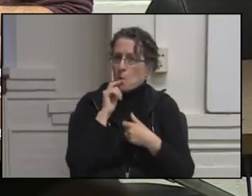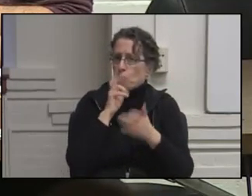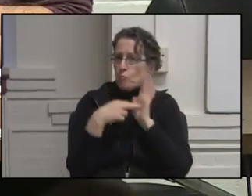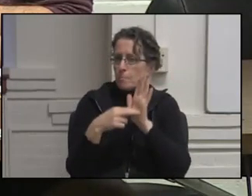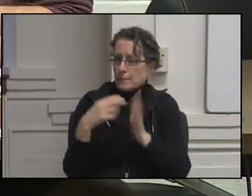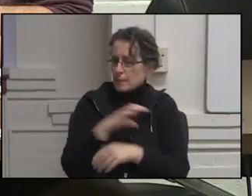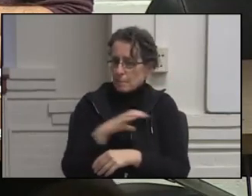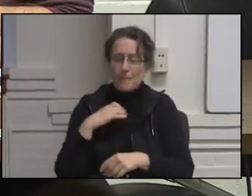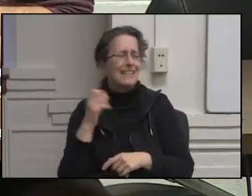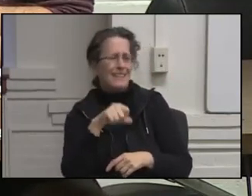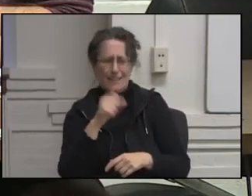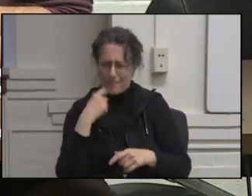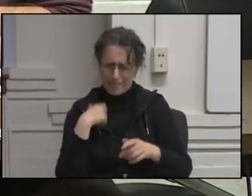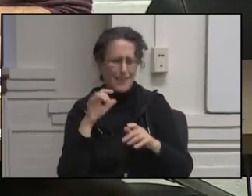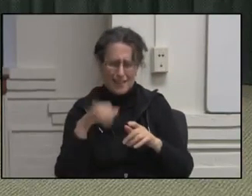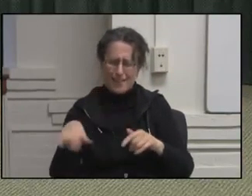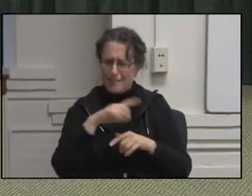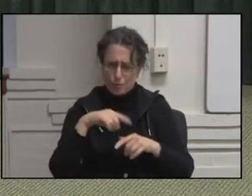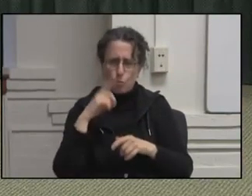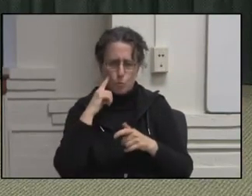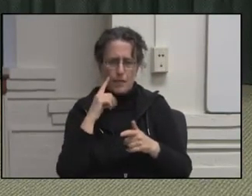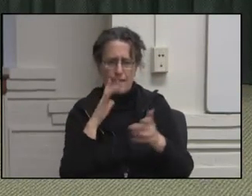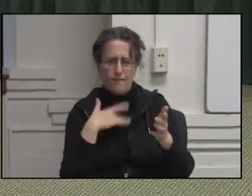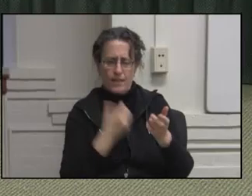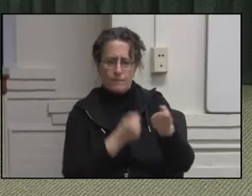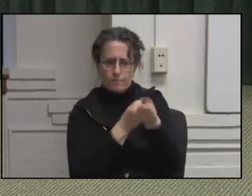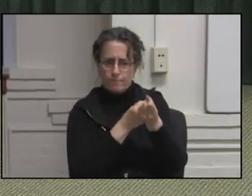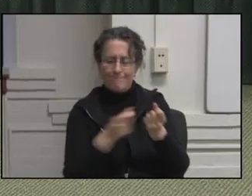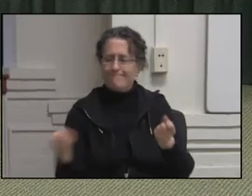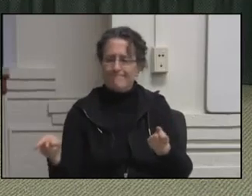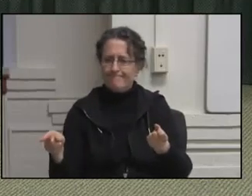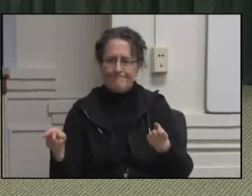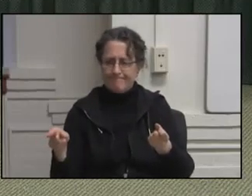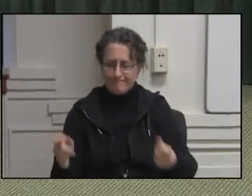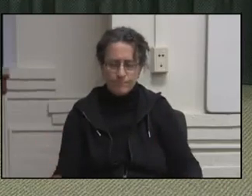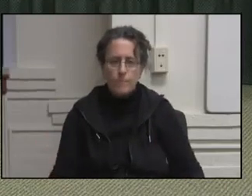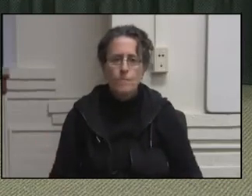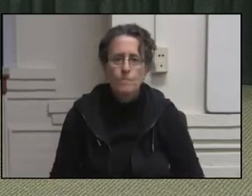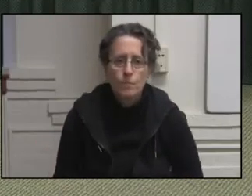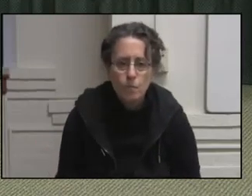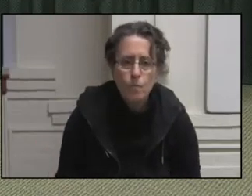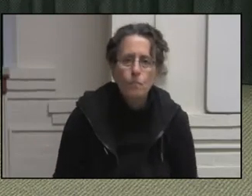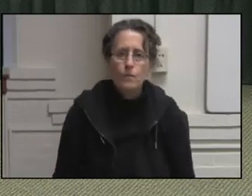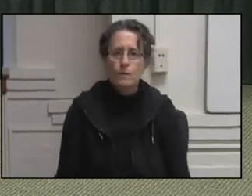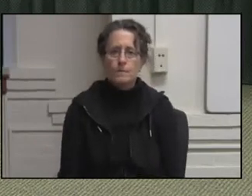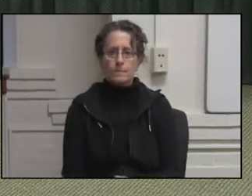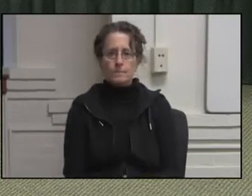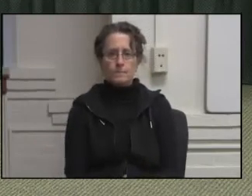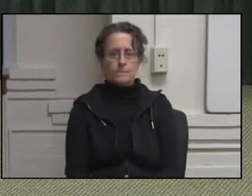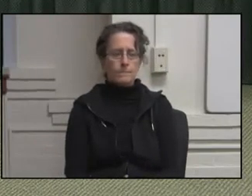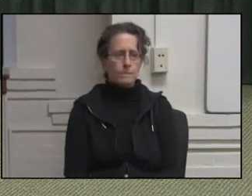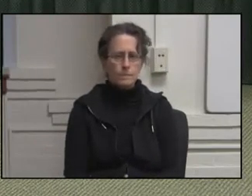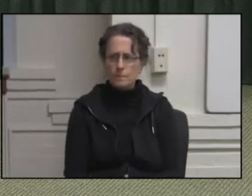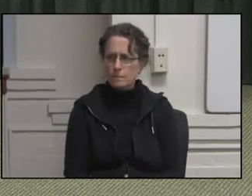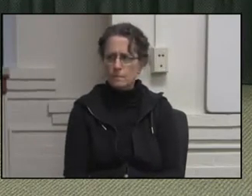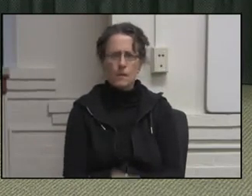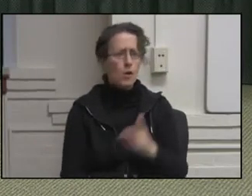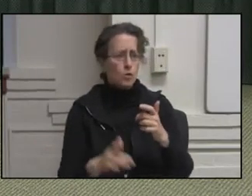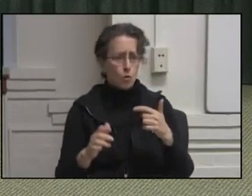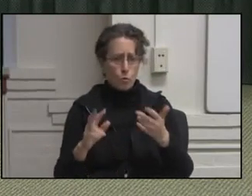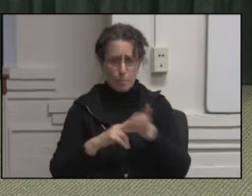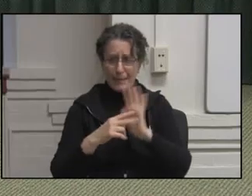Okay. Yes, so this isn't bingo. You want to find a person. Not winning anything tonight. To fulfill all of these roles. No,